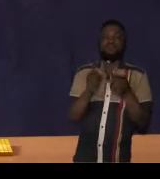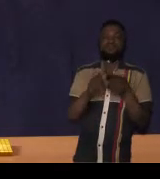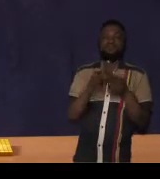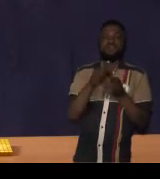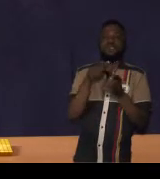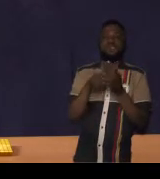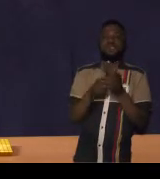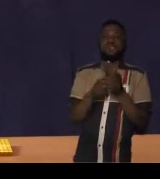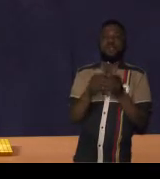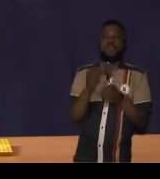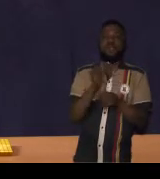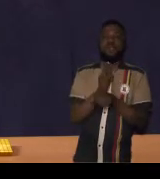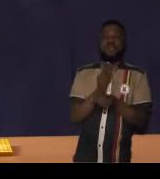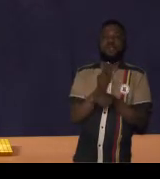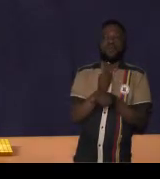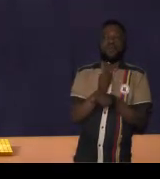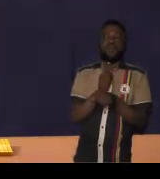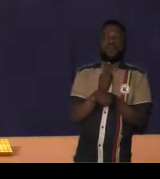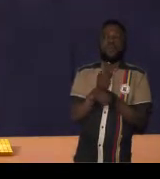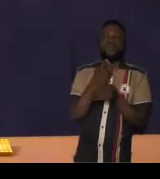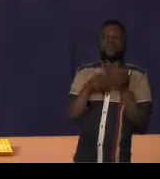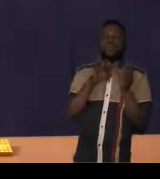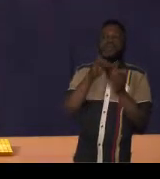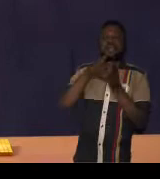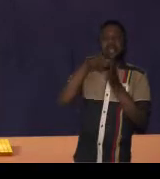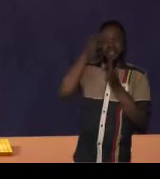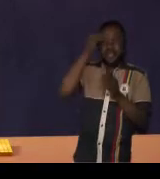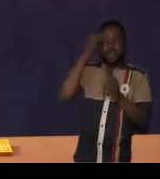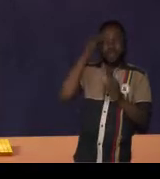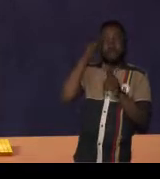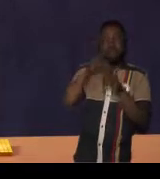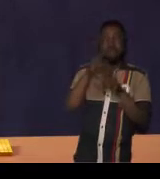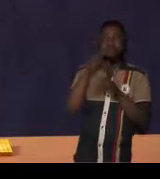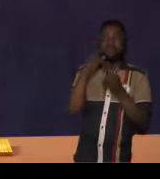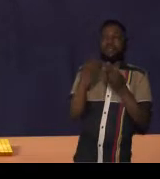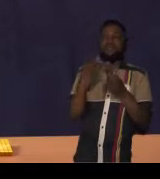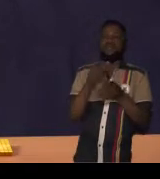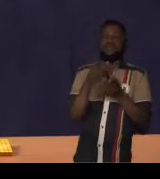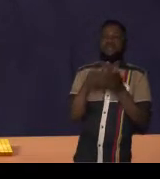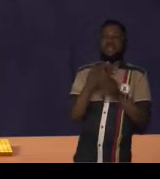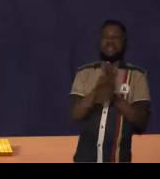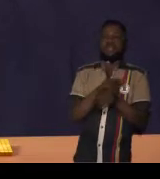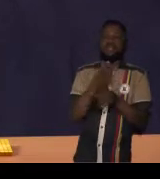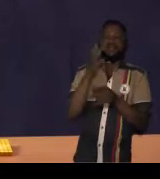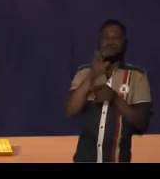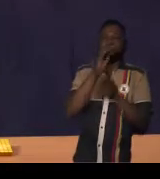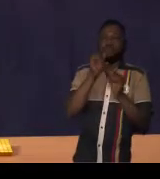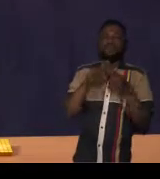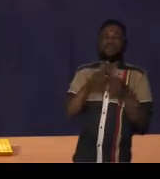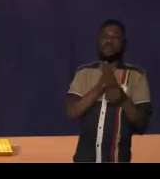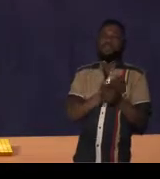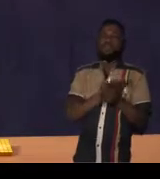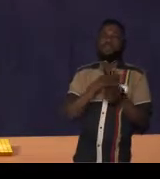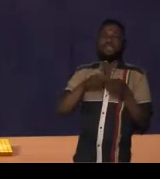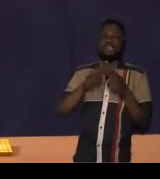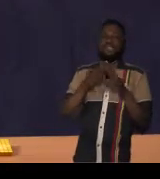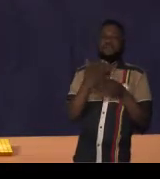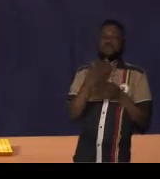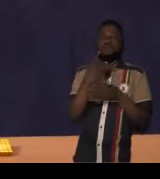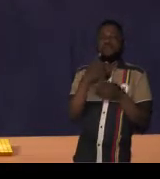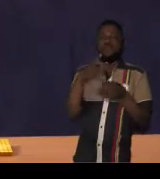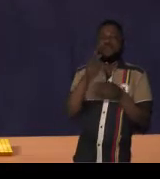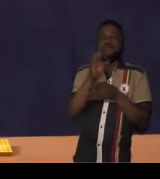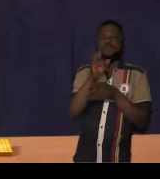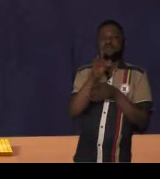to today's work. What are the learning objectives? By the end of the lesson, you should be able to appreciate the relationship between